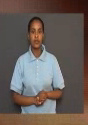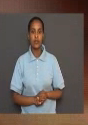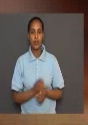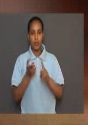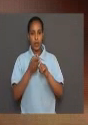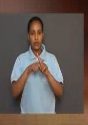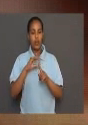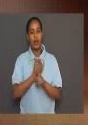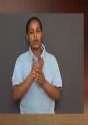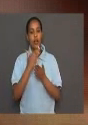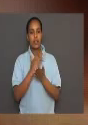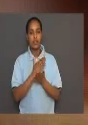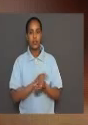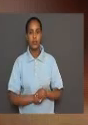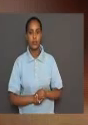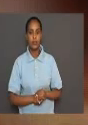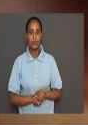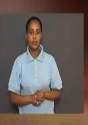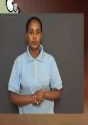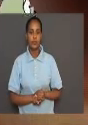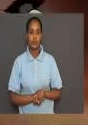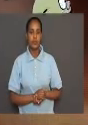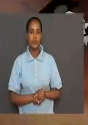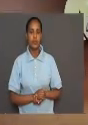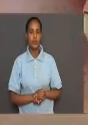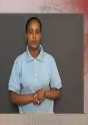Let's get back to our lesson.